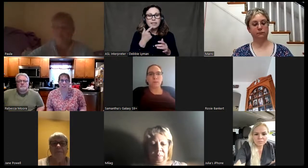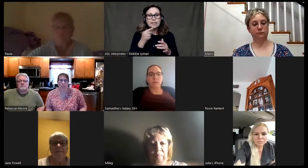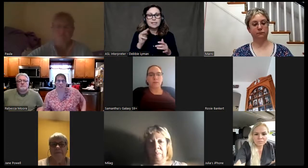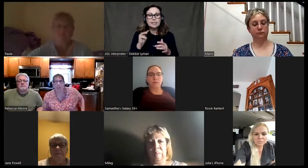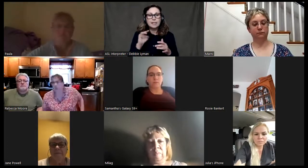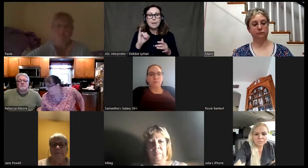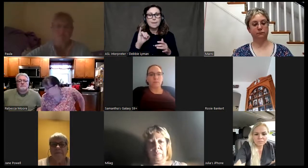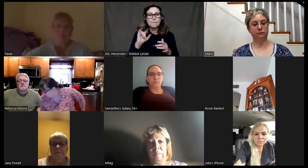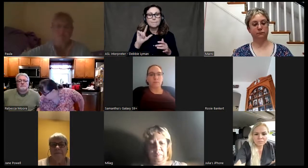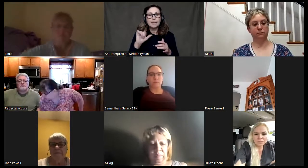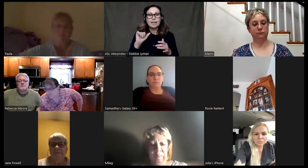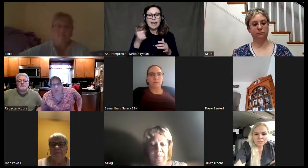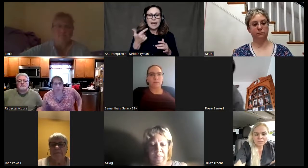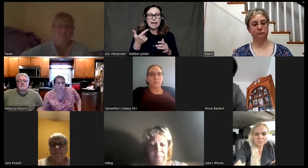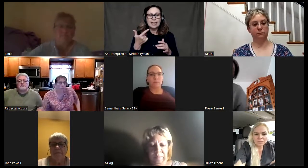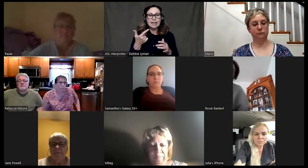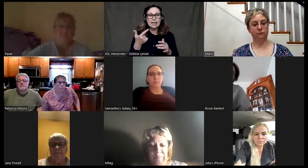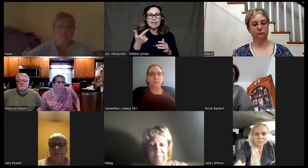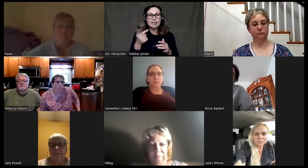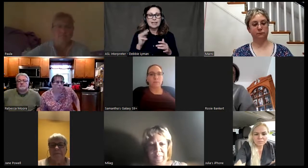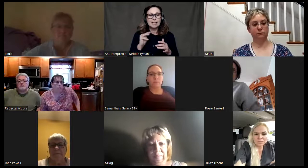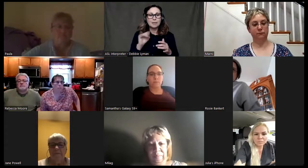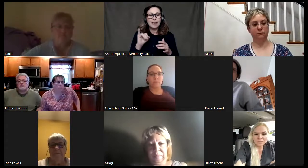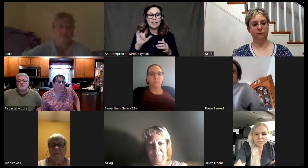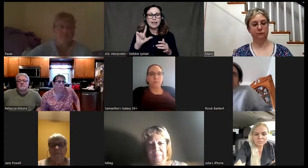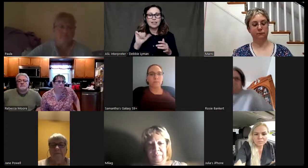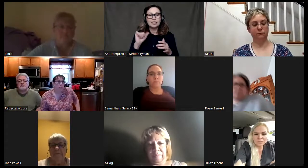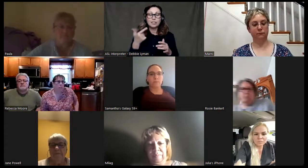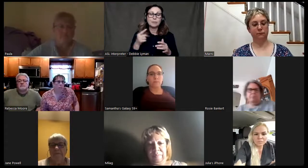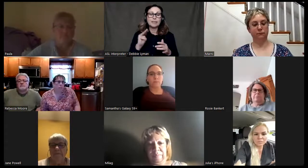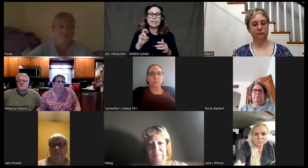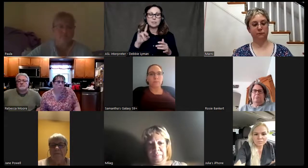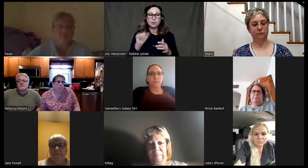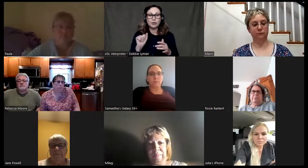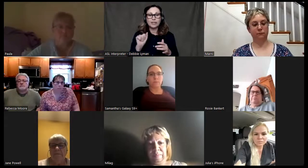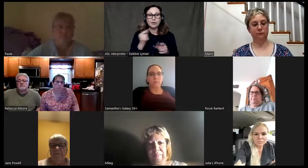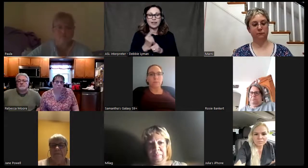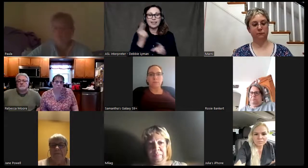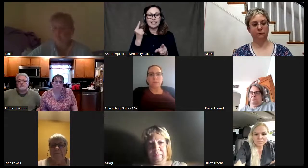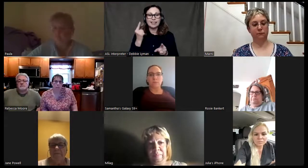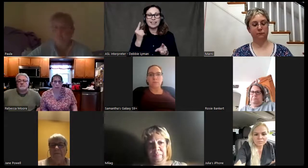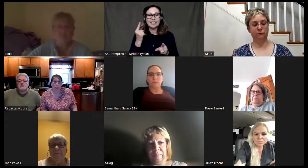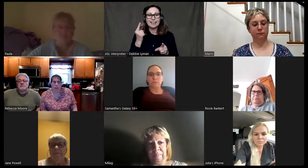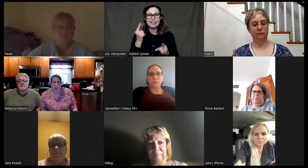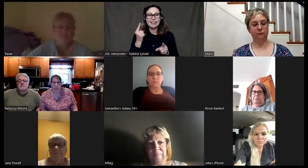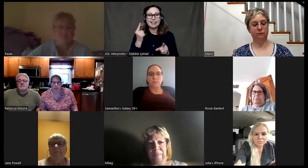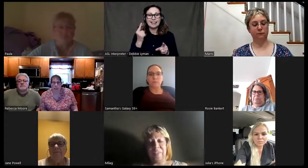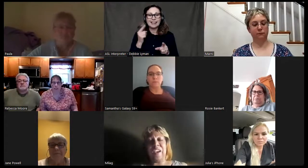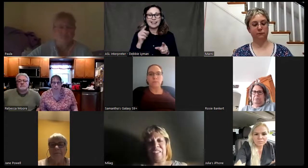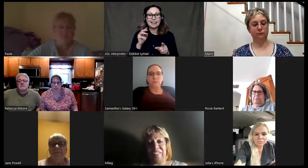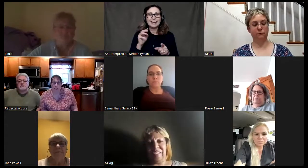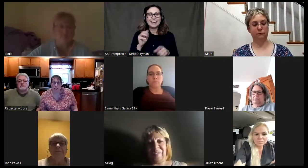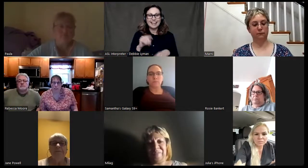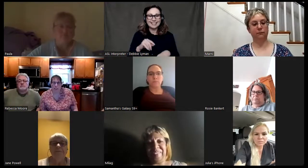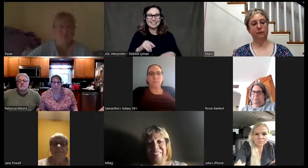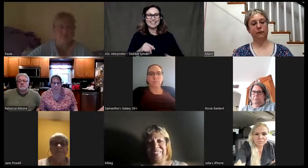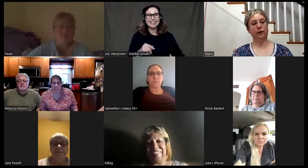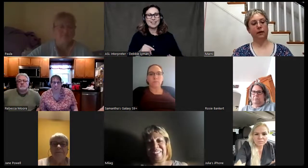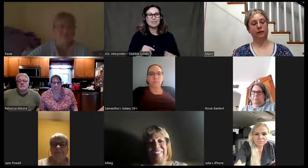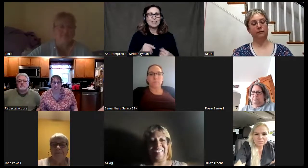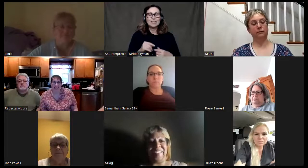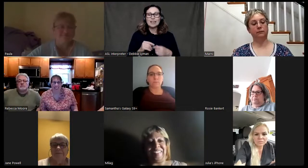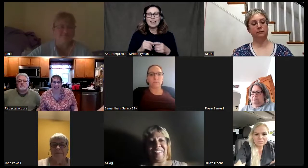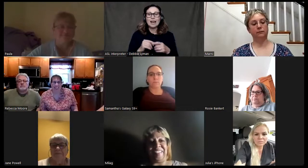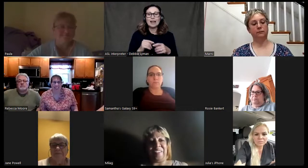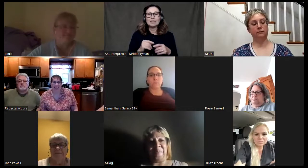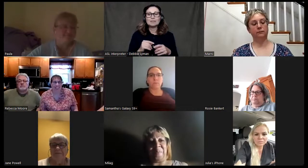Maria says Malag, M-I-L-A-G, but that's Maria, right? Mhm. Yes,